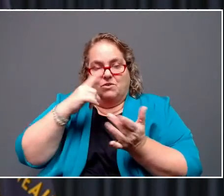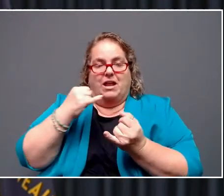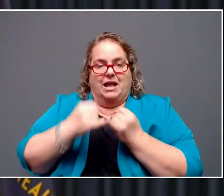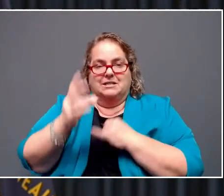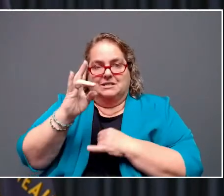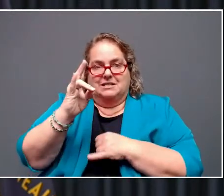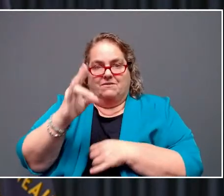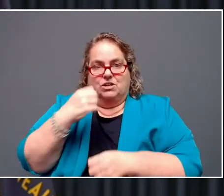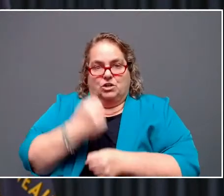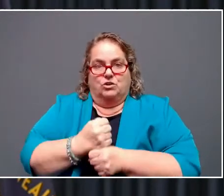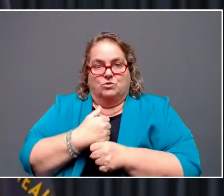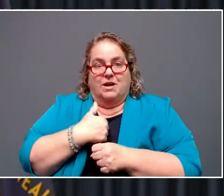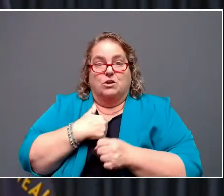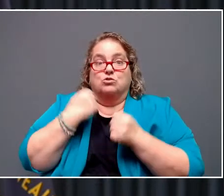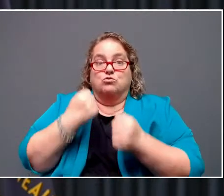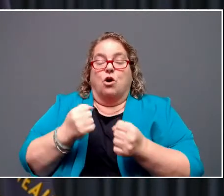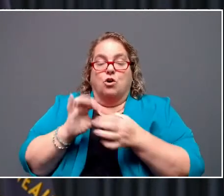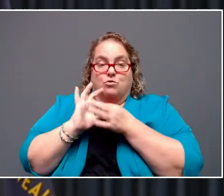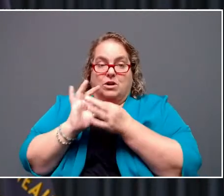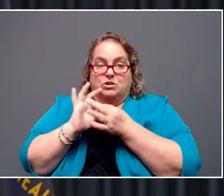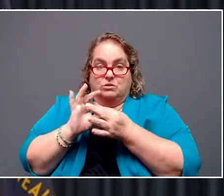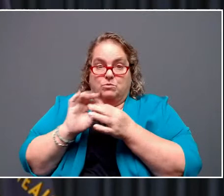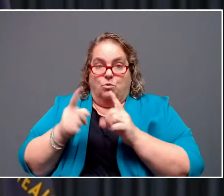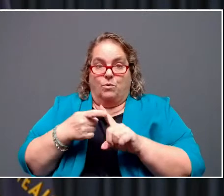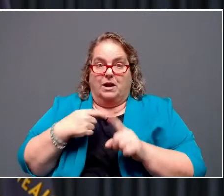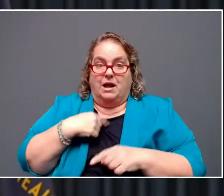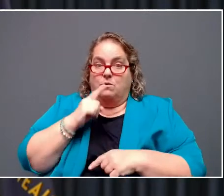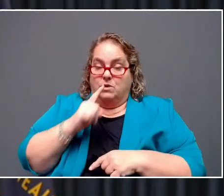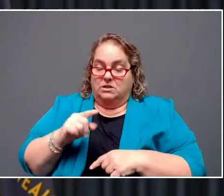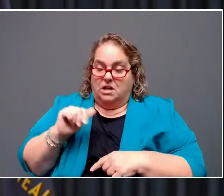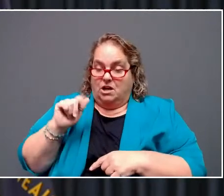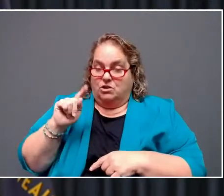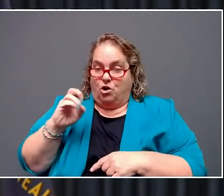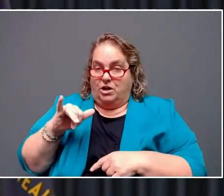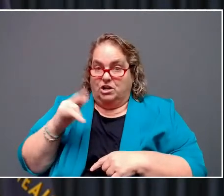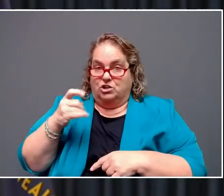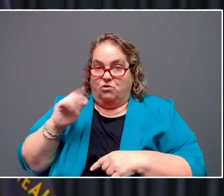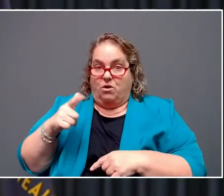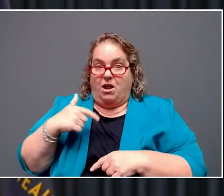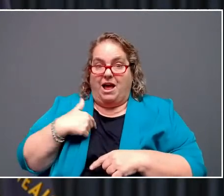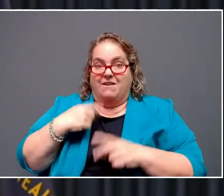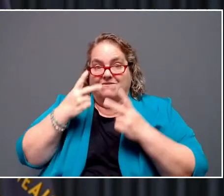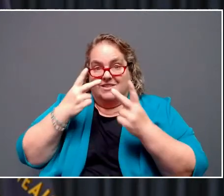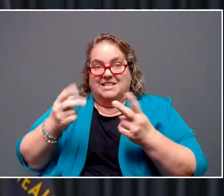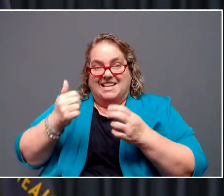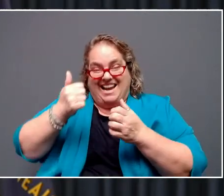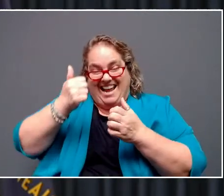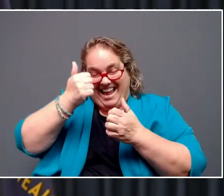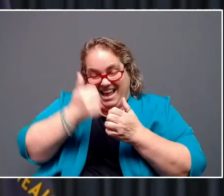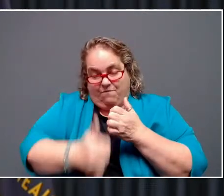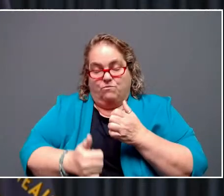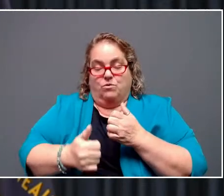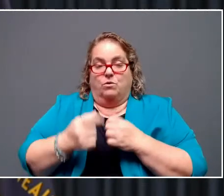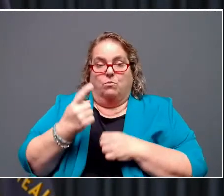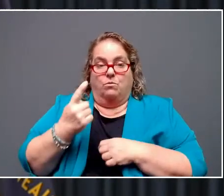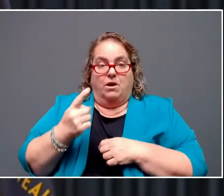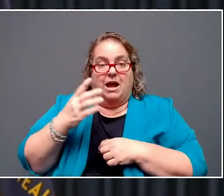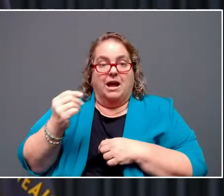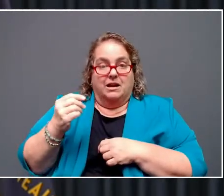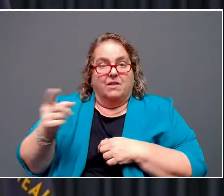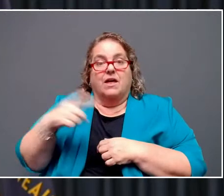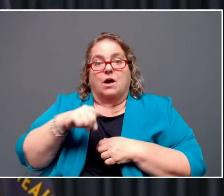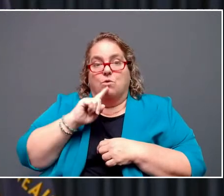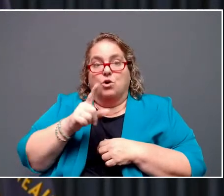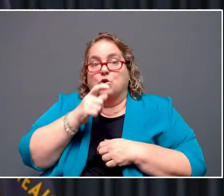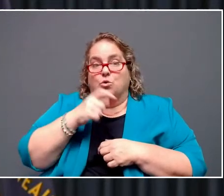had a strong relationship when I was Attorney General. I visited every single one, and they were who we worked with